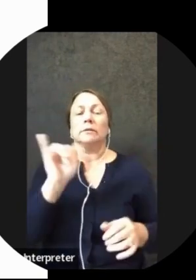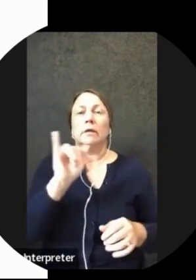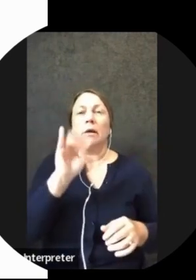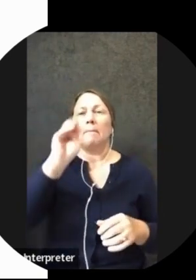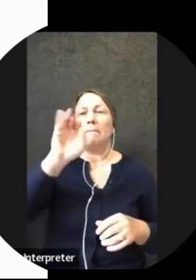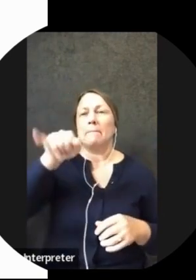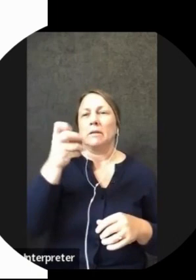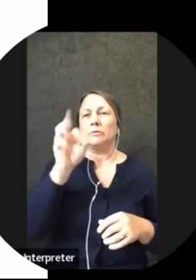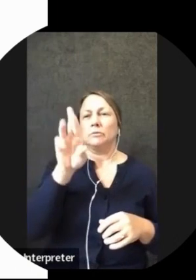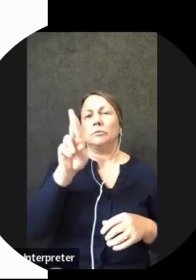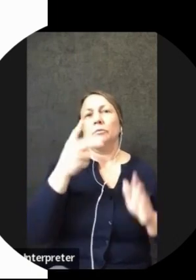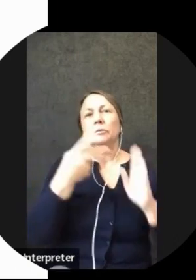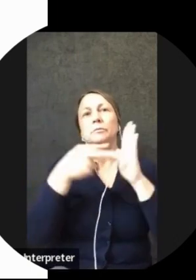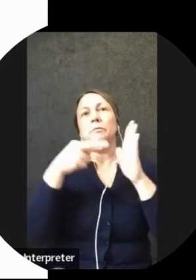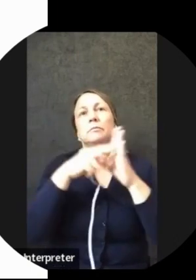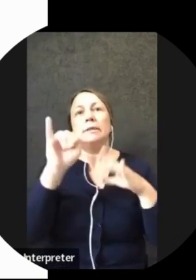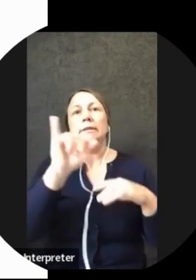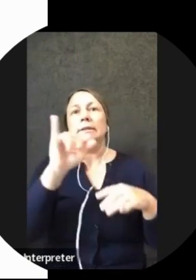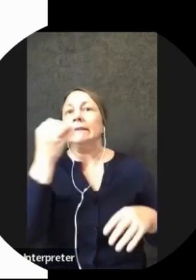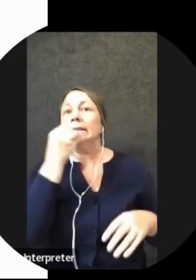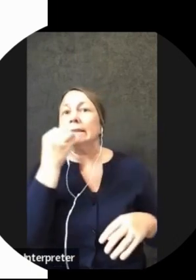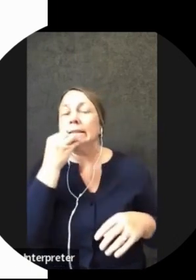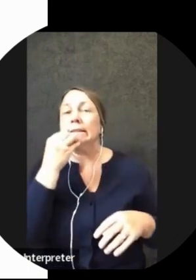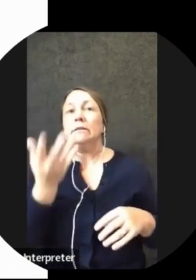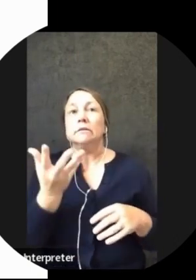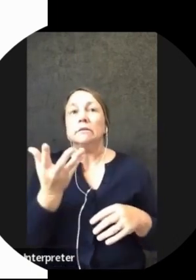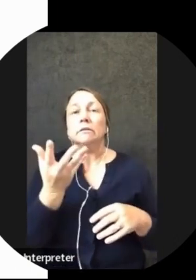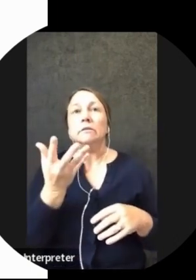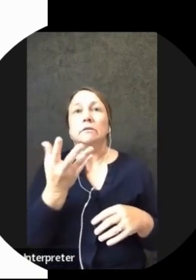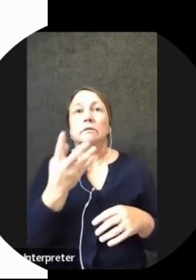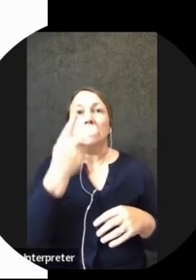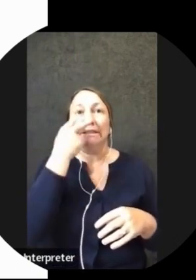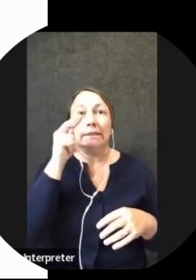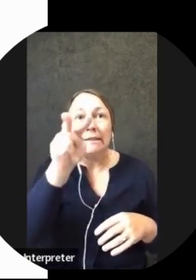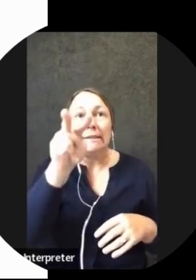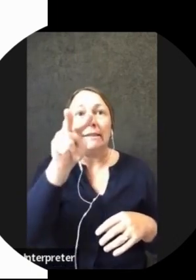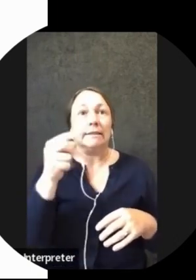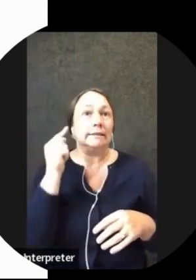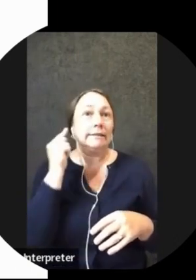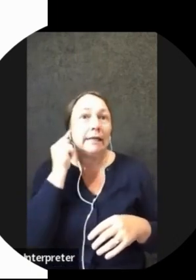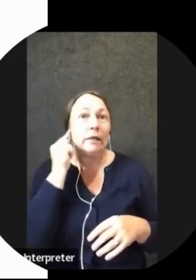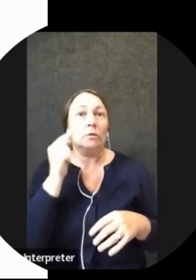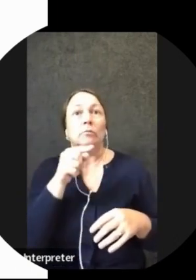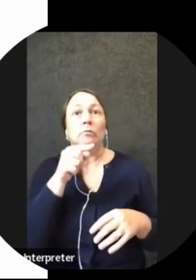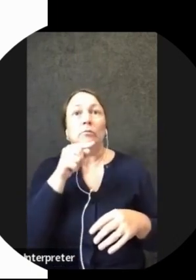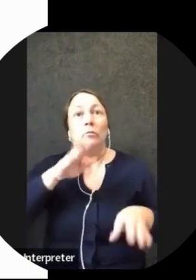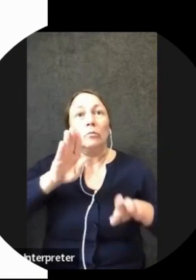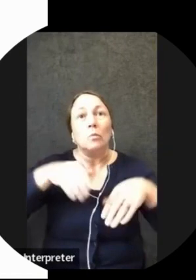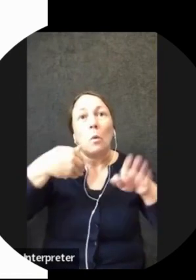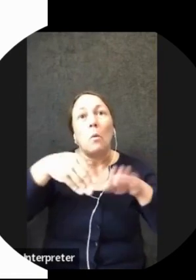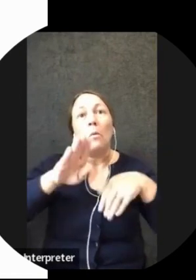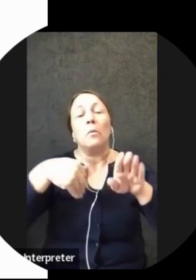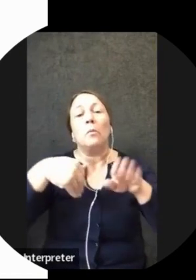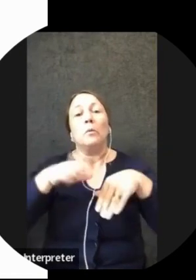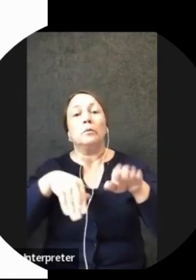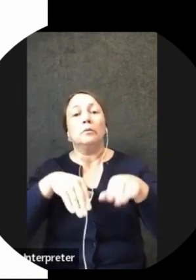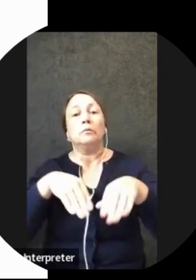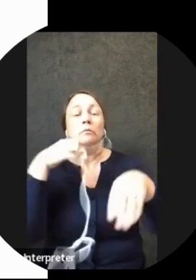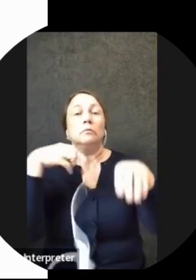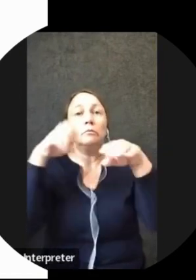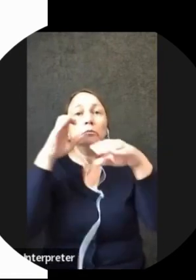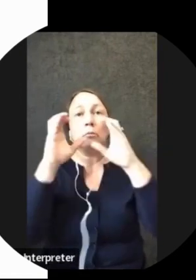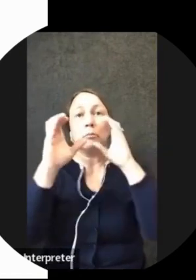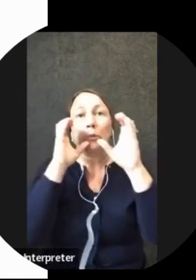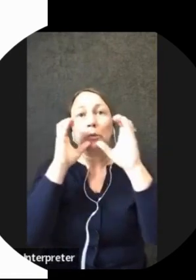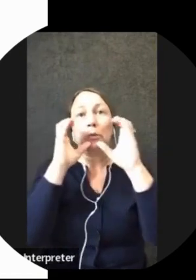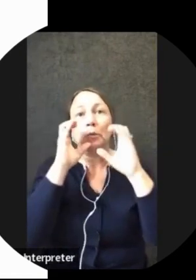as eating, seeing, hearing, walking, communicating, to